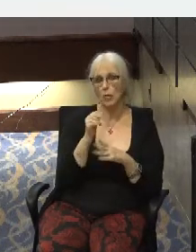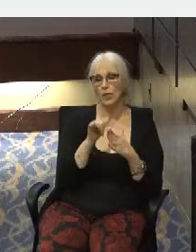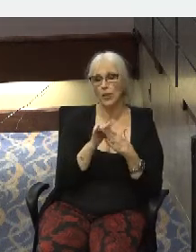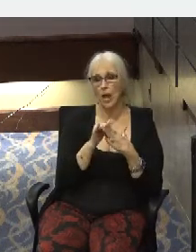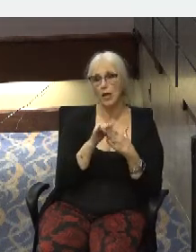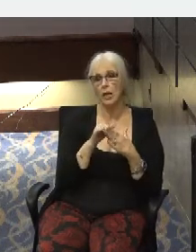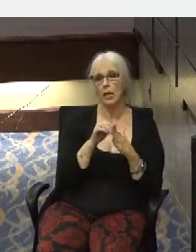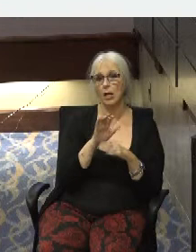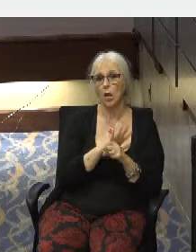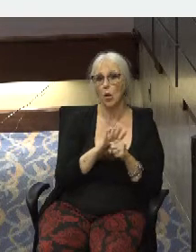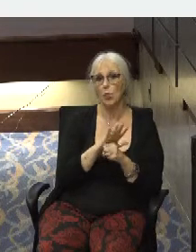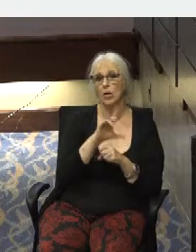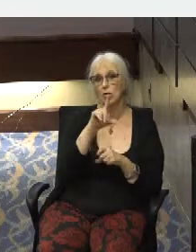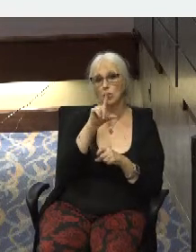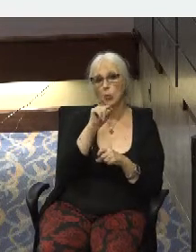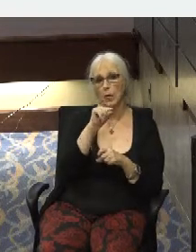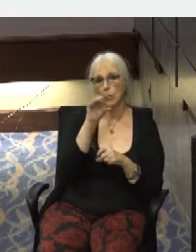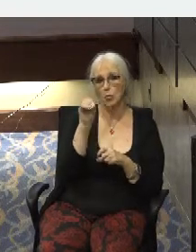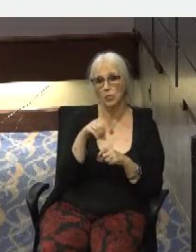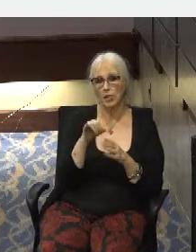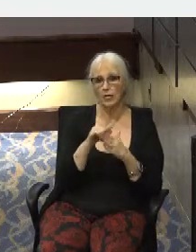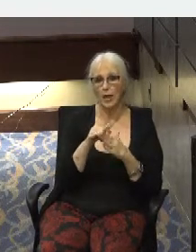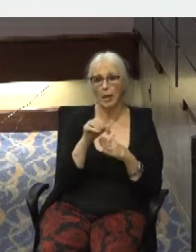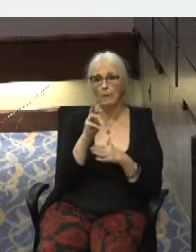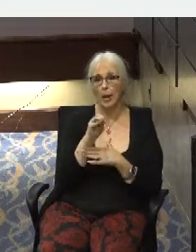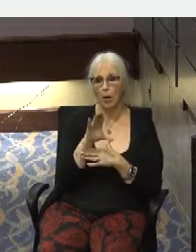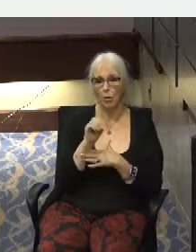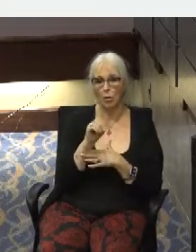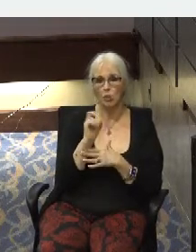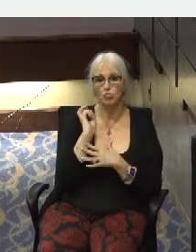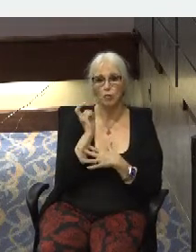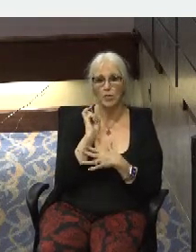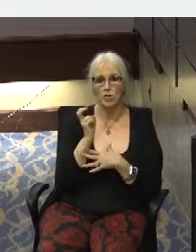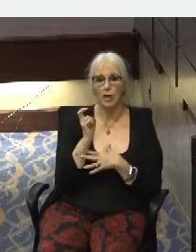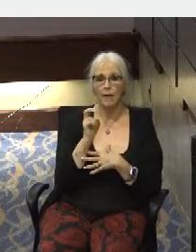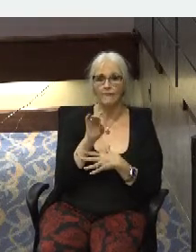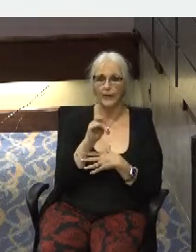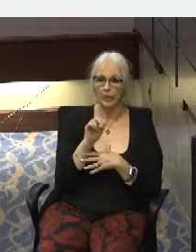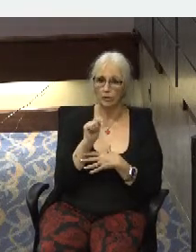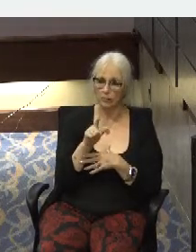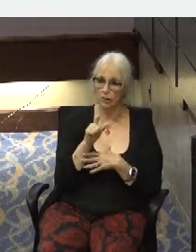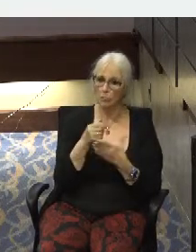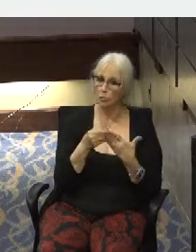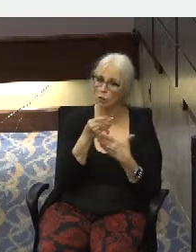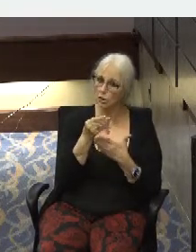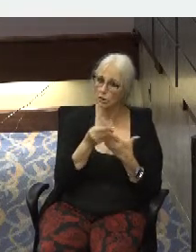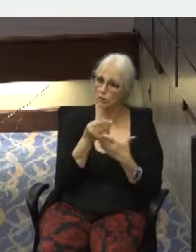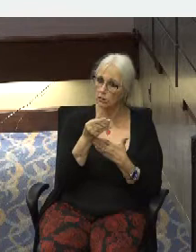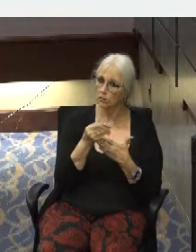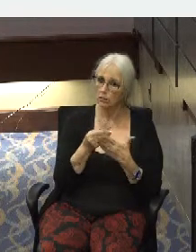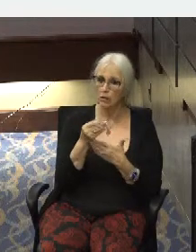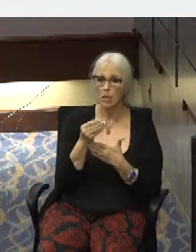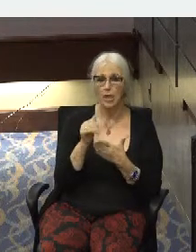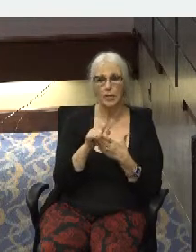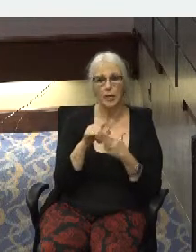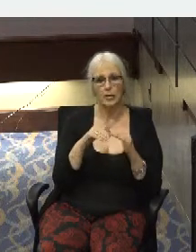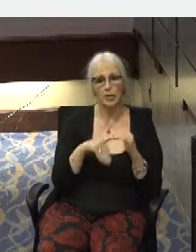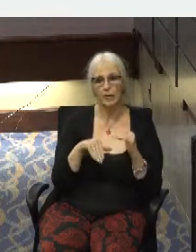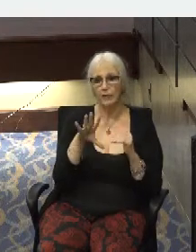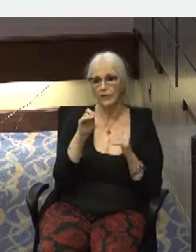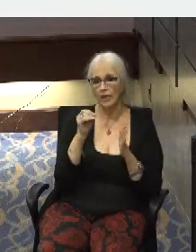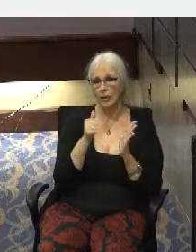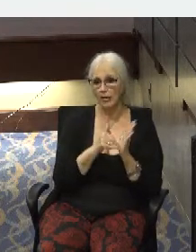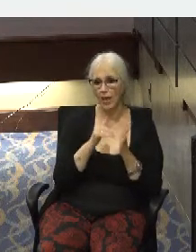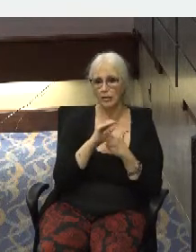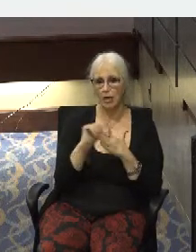the 20%, would really just go into microtransit vehicle purchase, which would leave the city on the hook for $50,000 with the